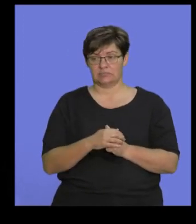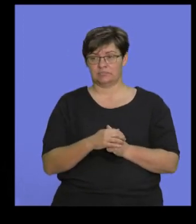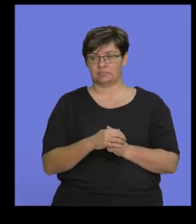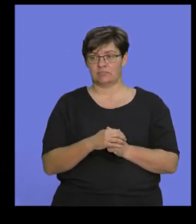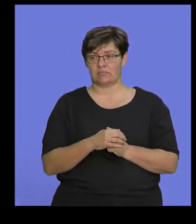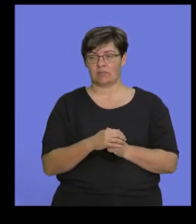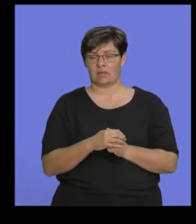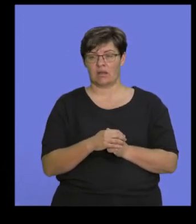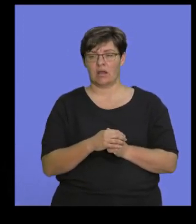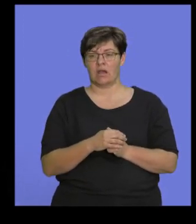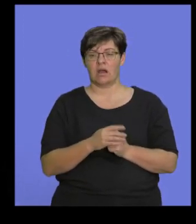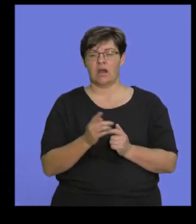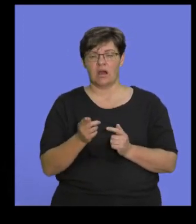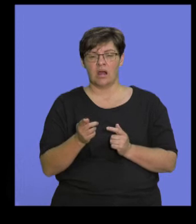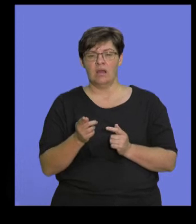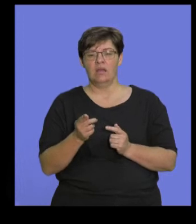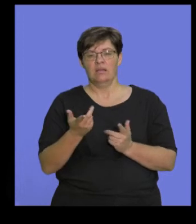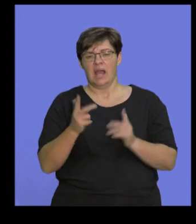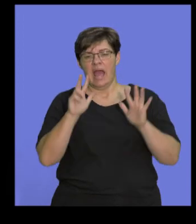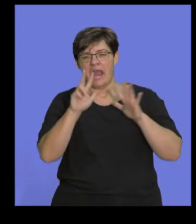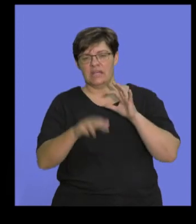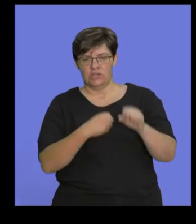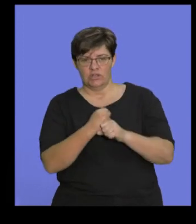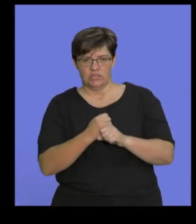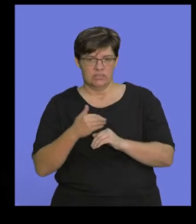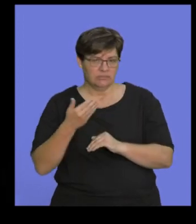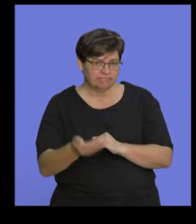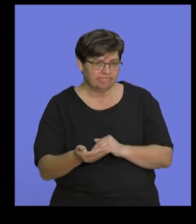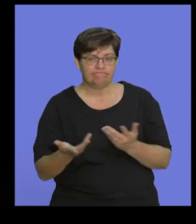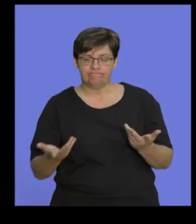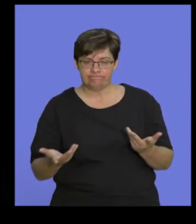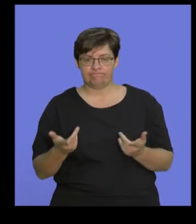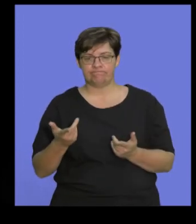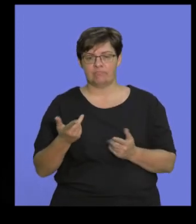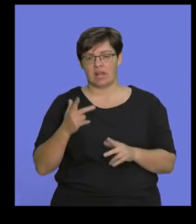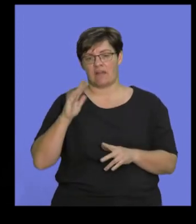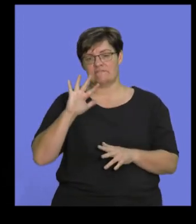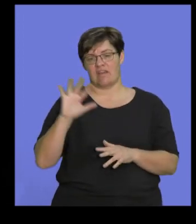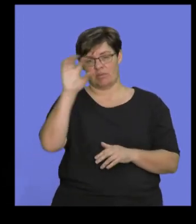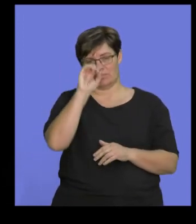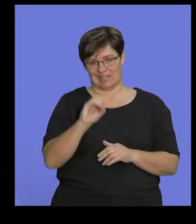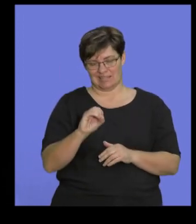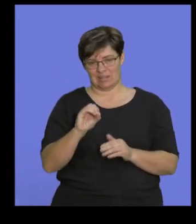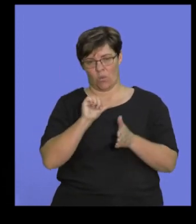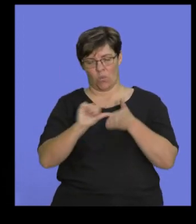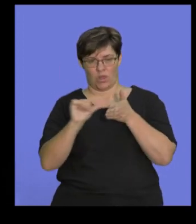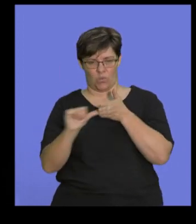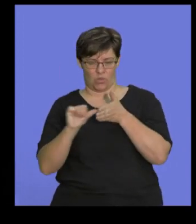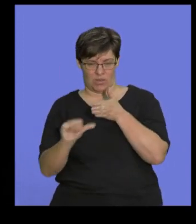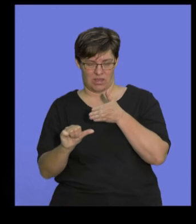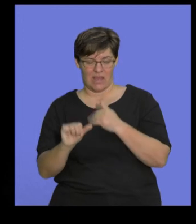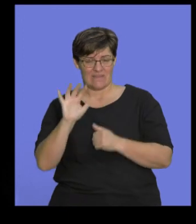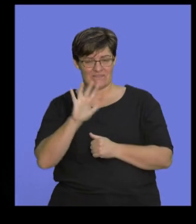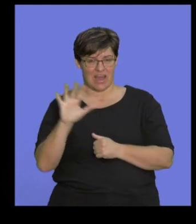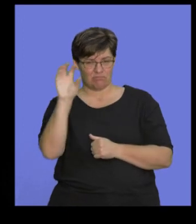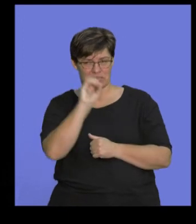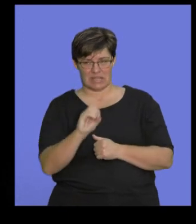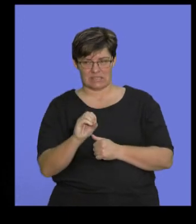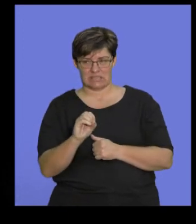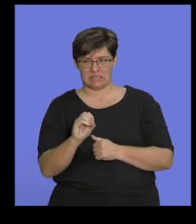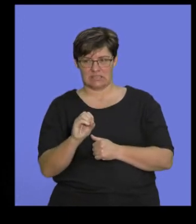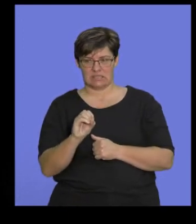worth after 8 years if the interest is 5%. So I'm thinking the 5% is not